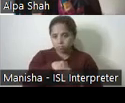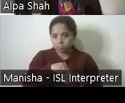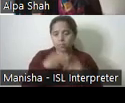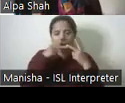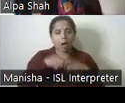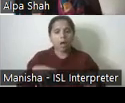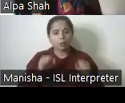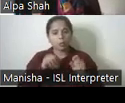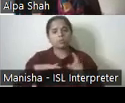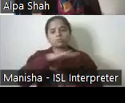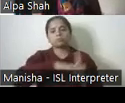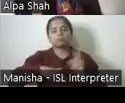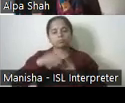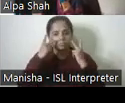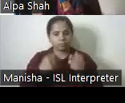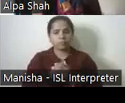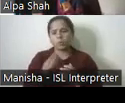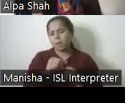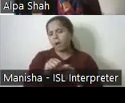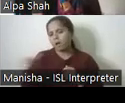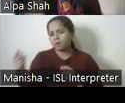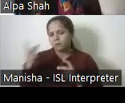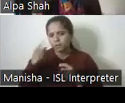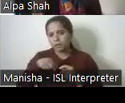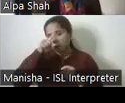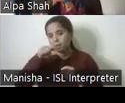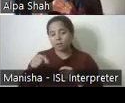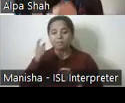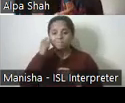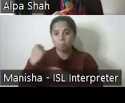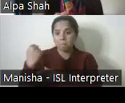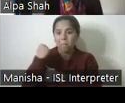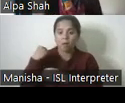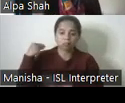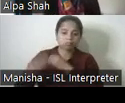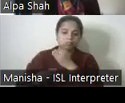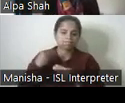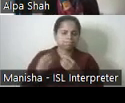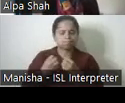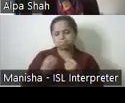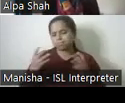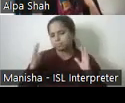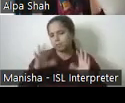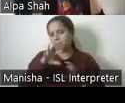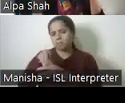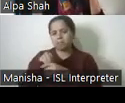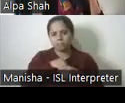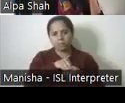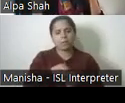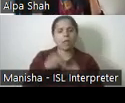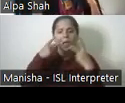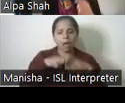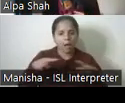have in the rest of India. Patriarchy is much more muted in the Adivasi hills and